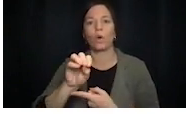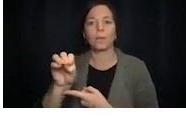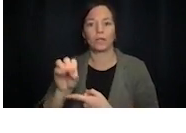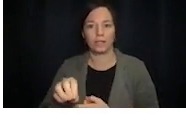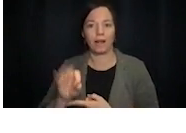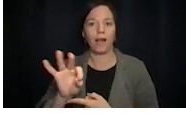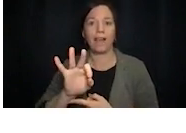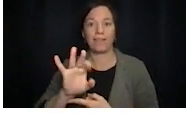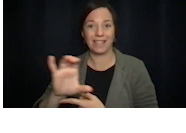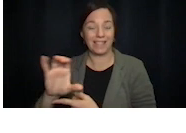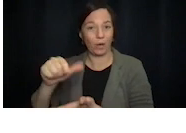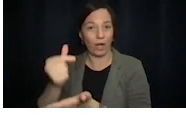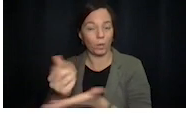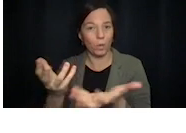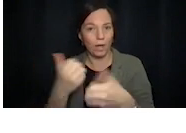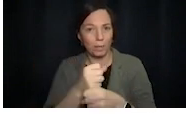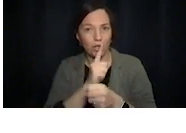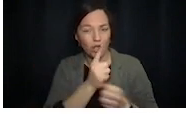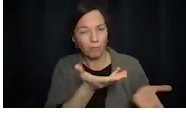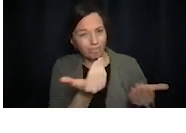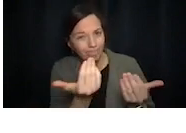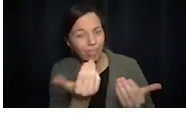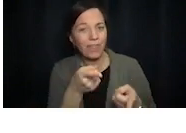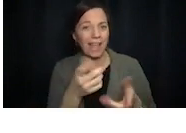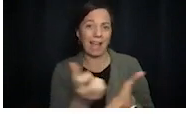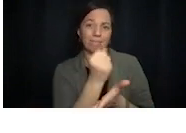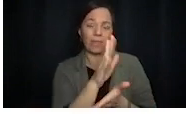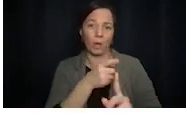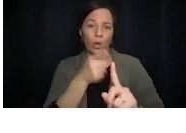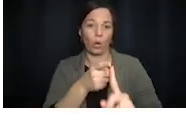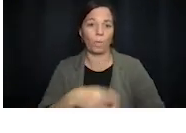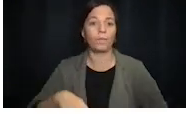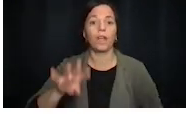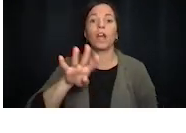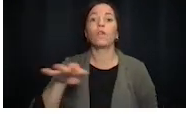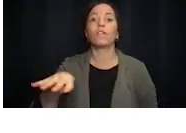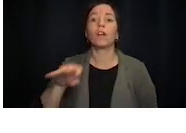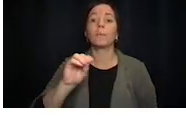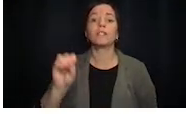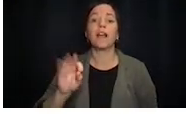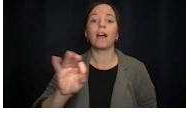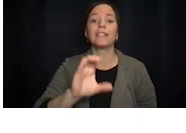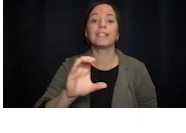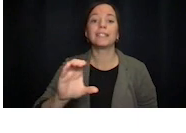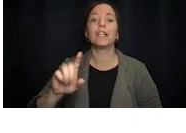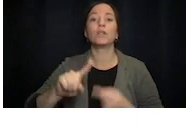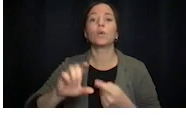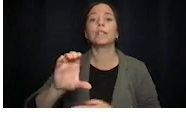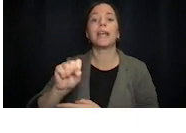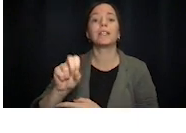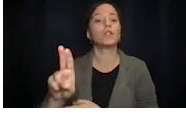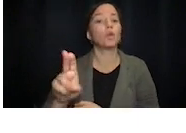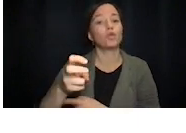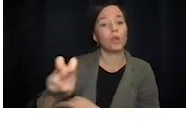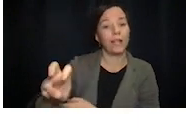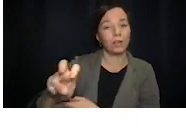want to make sure that the majority of our students are reaching their goal. Only 44% of CCC to CSU transfers then